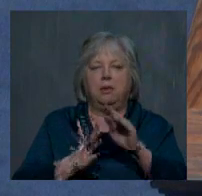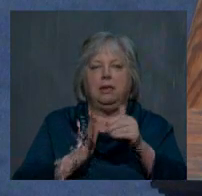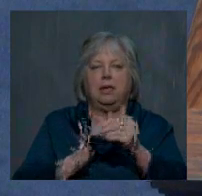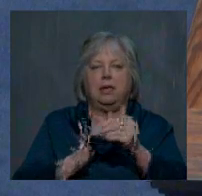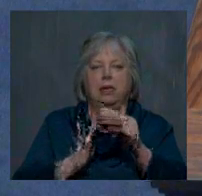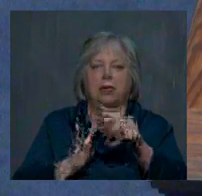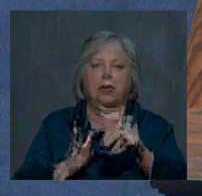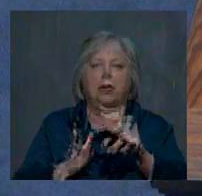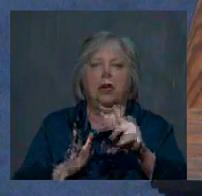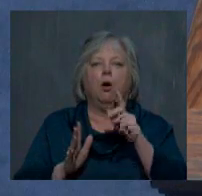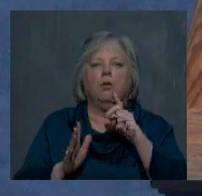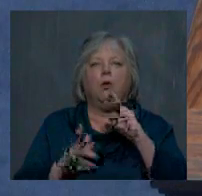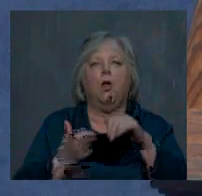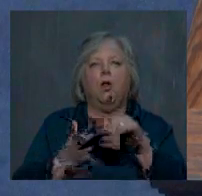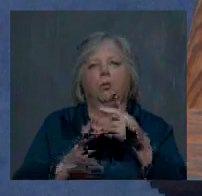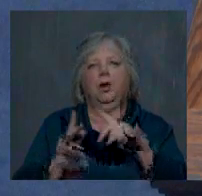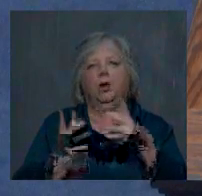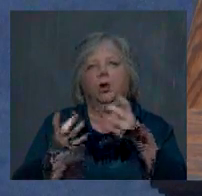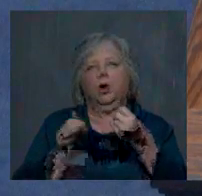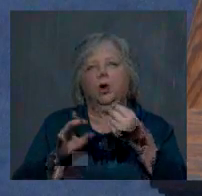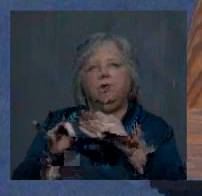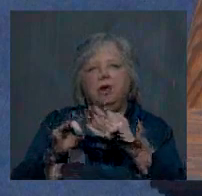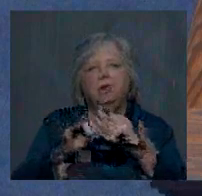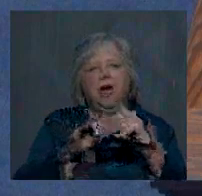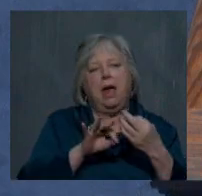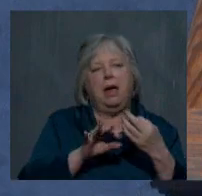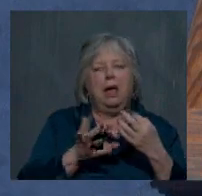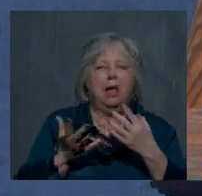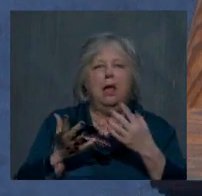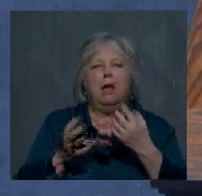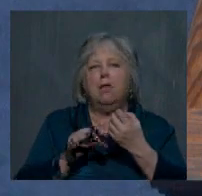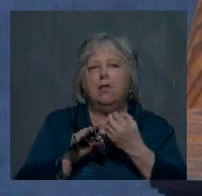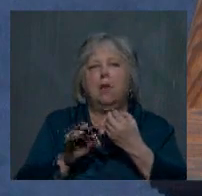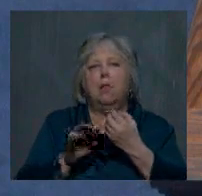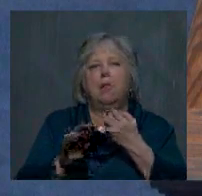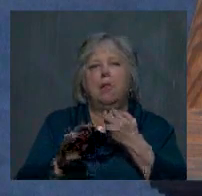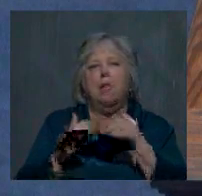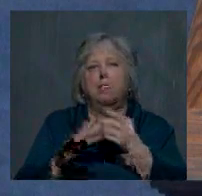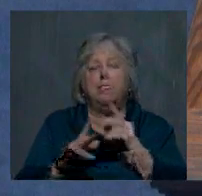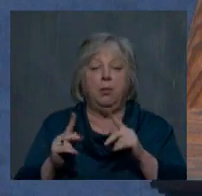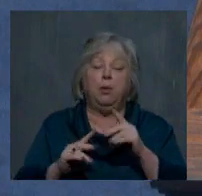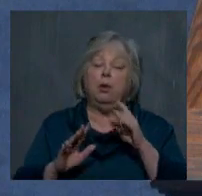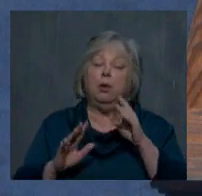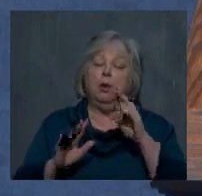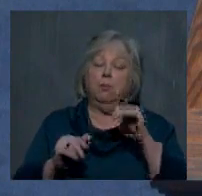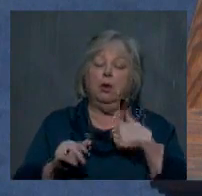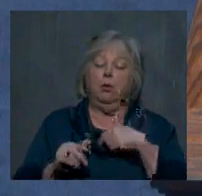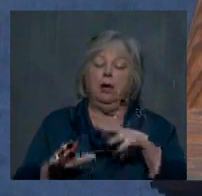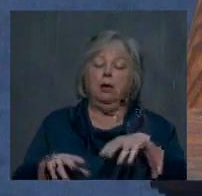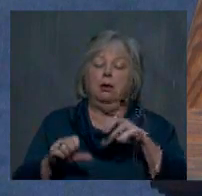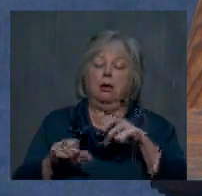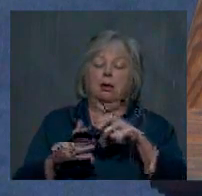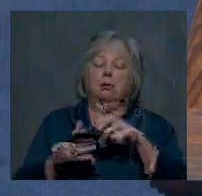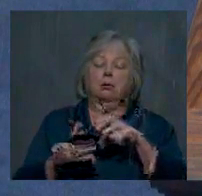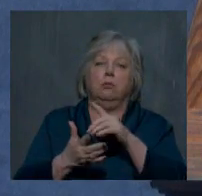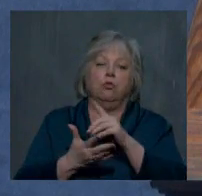in thereby but hopefully we can like the